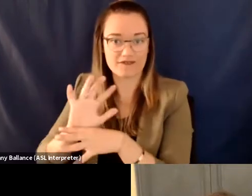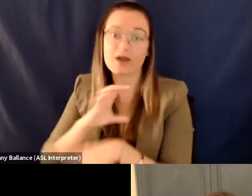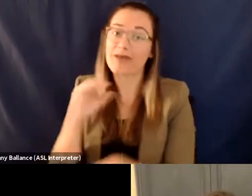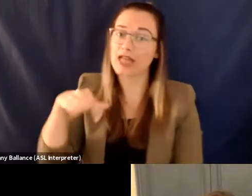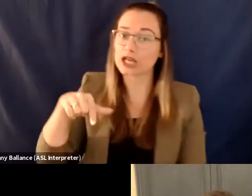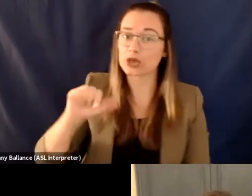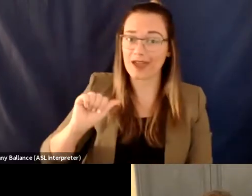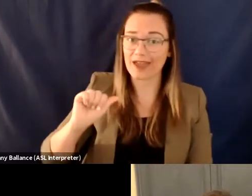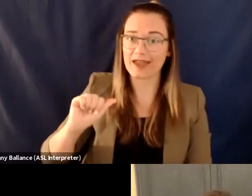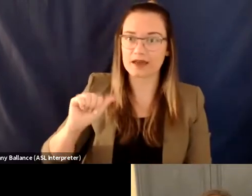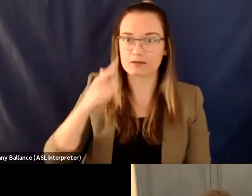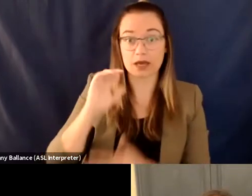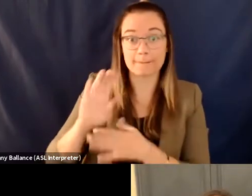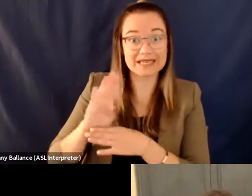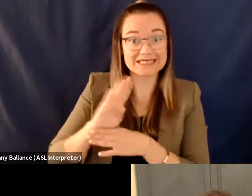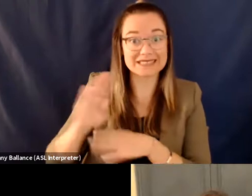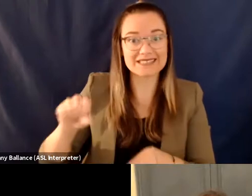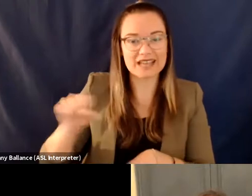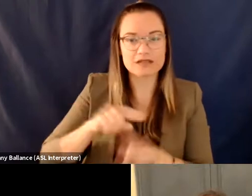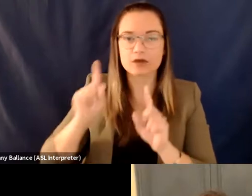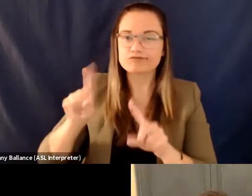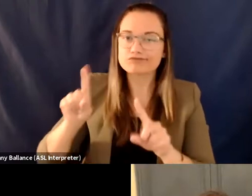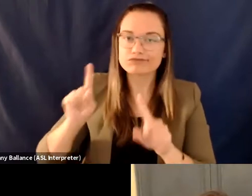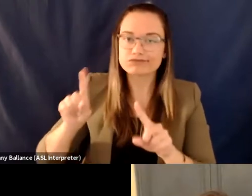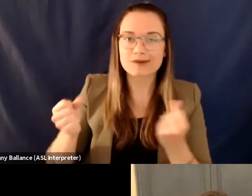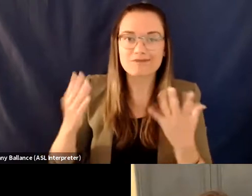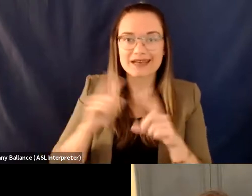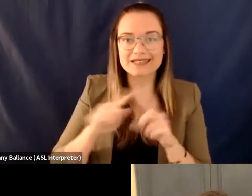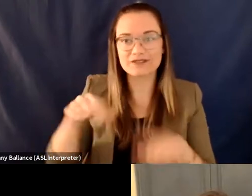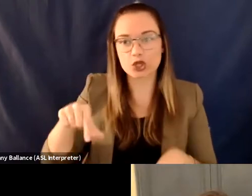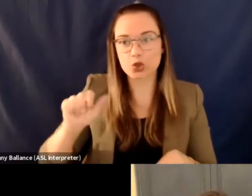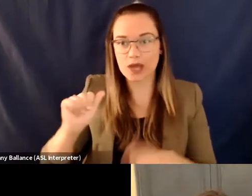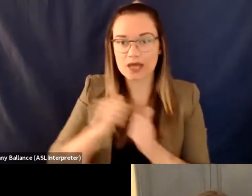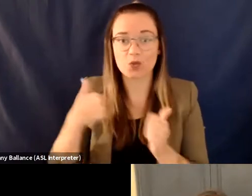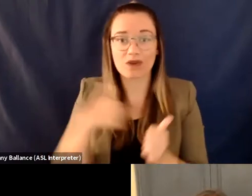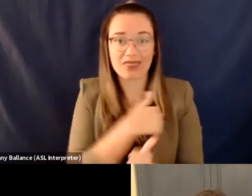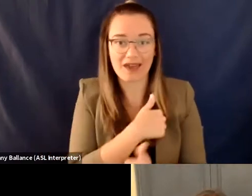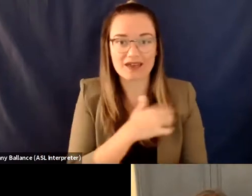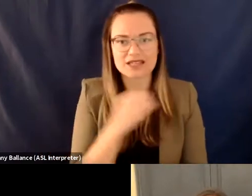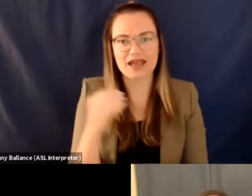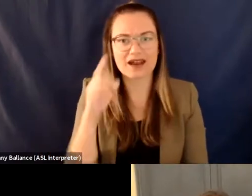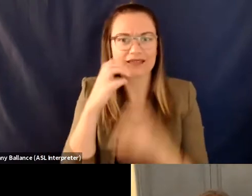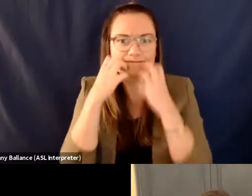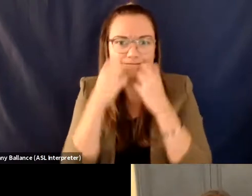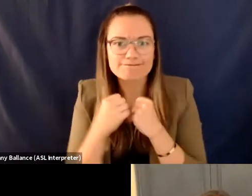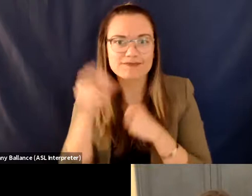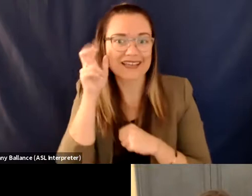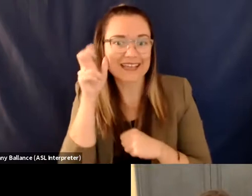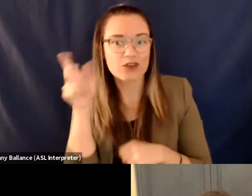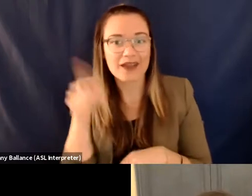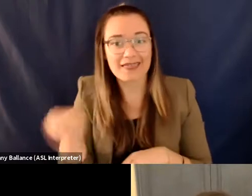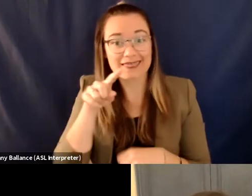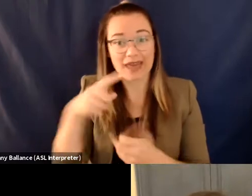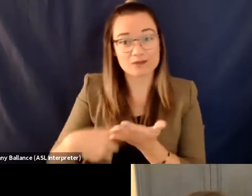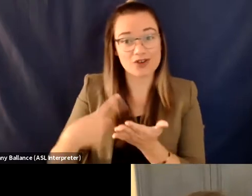they are very busy, but they've been able to attend many of these Q&As with us. And I think that the value of that, hearing them talk, frankly,